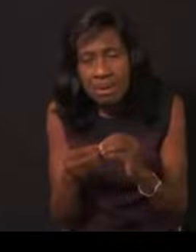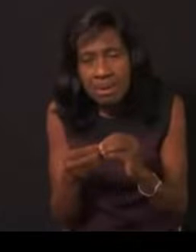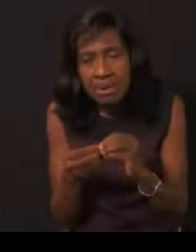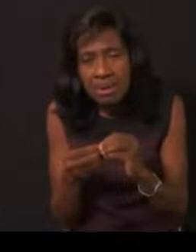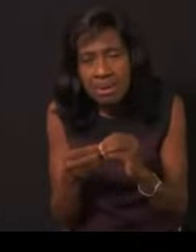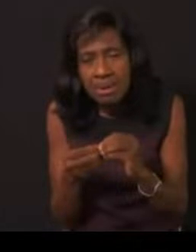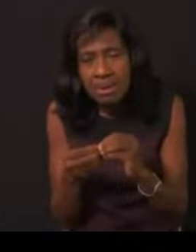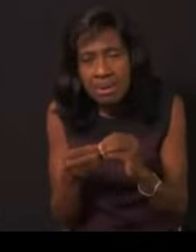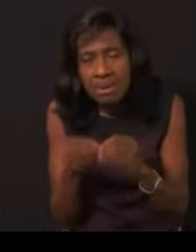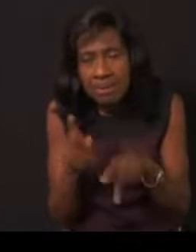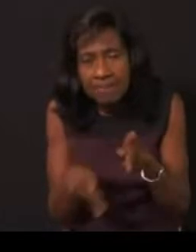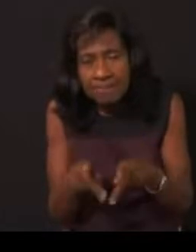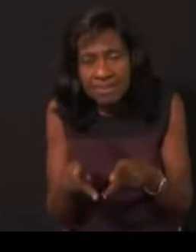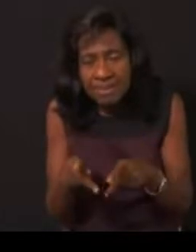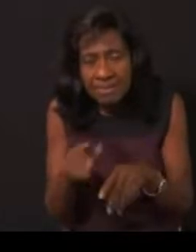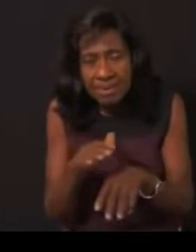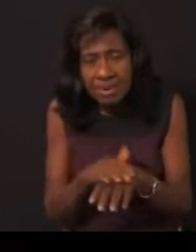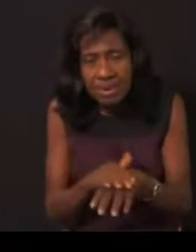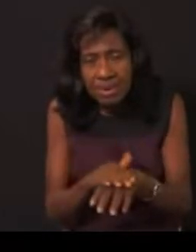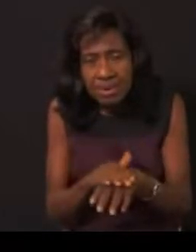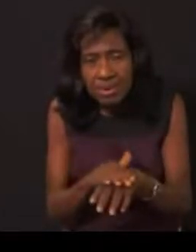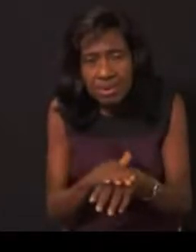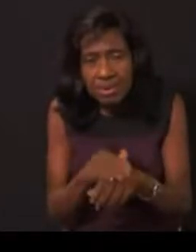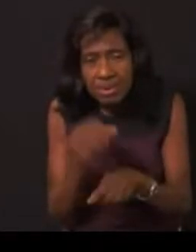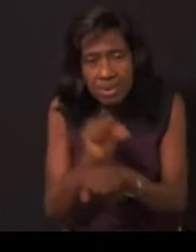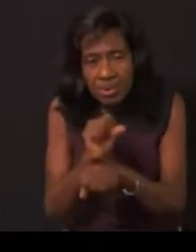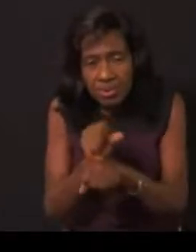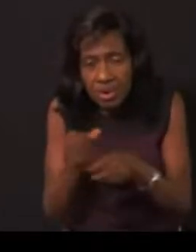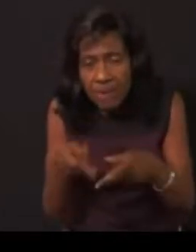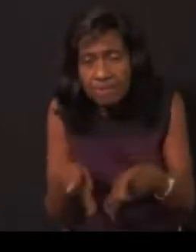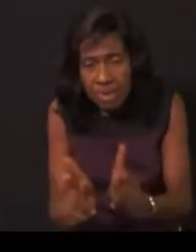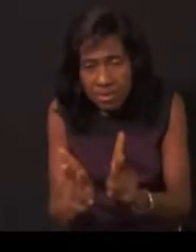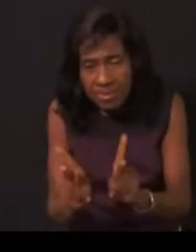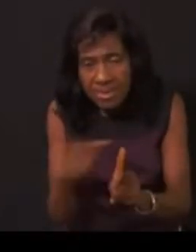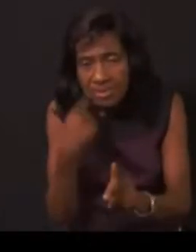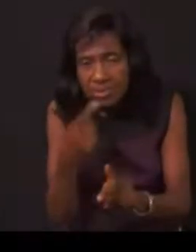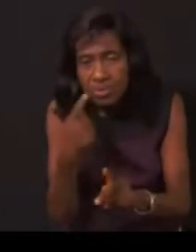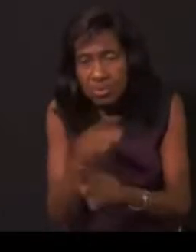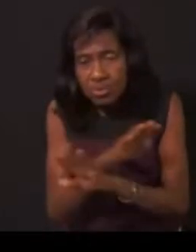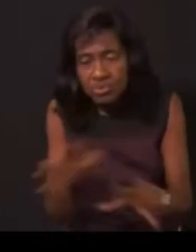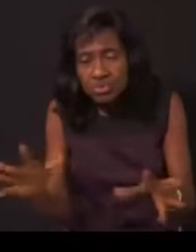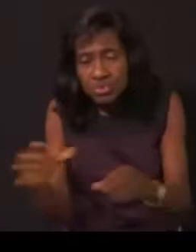on work permits who have not yet been vaccinated? Do we know those numbers?